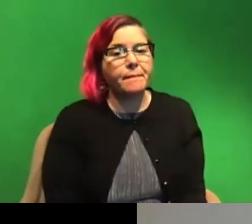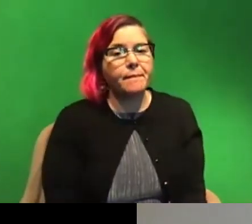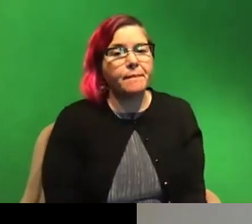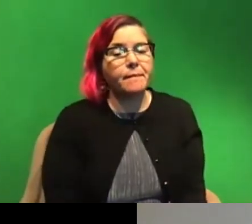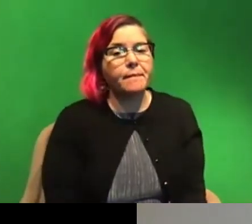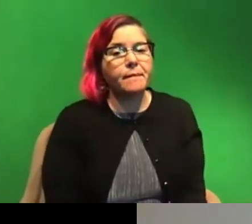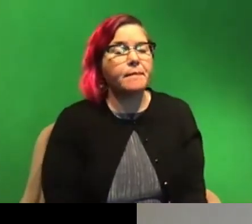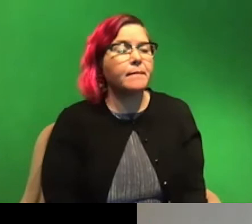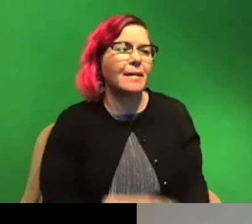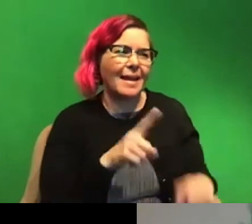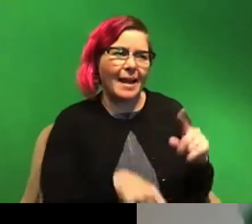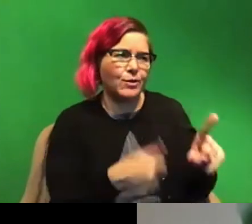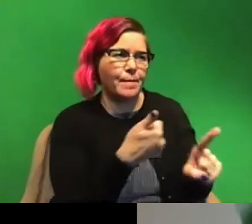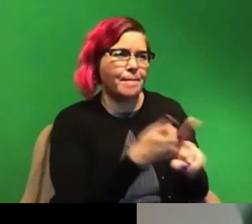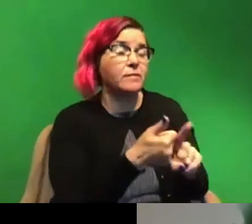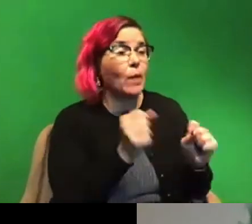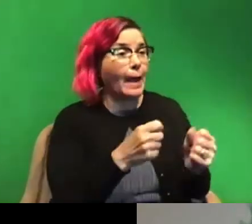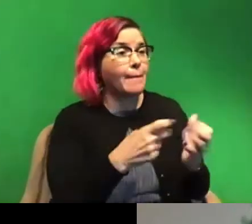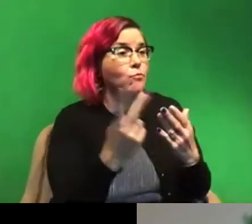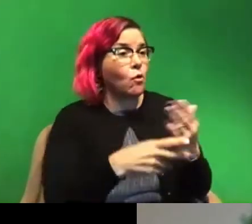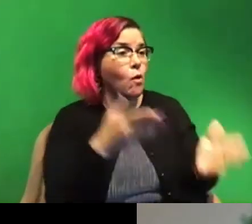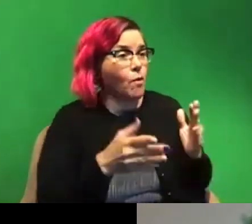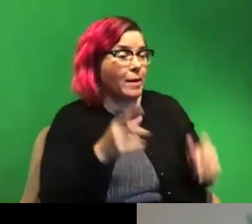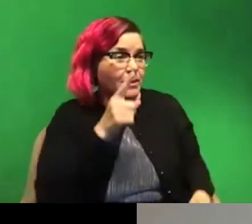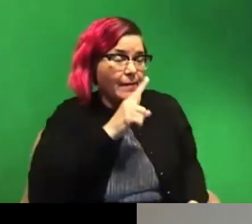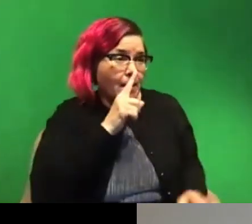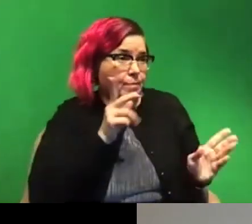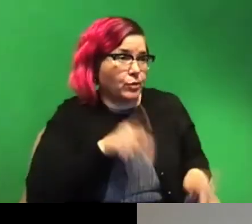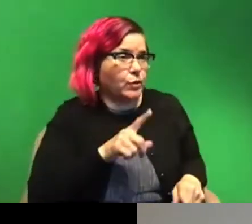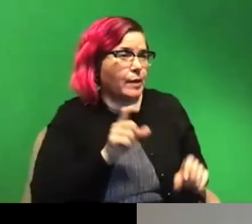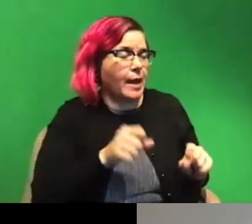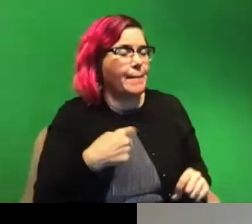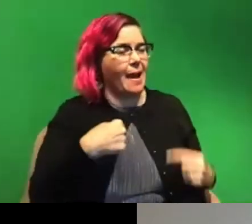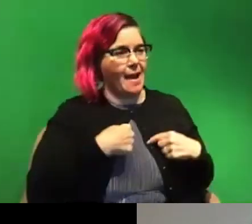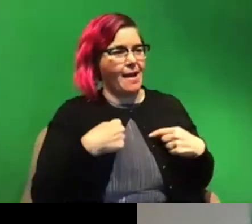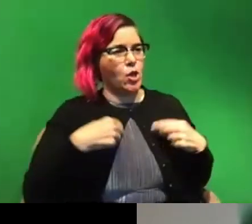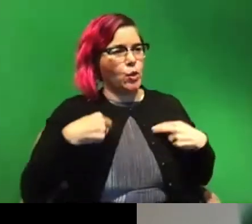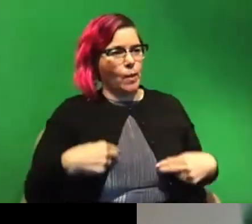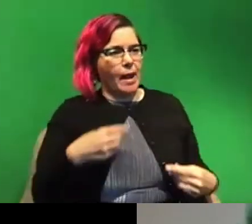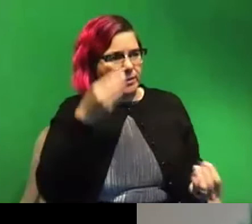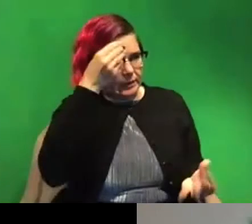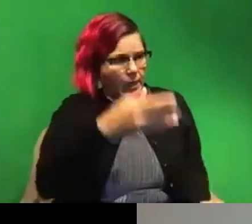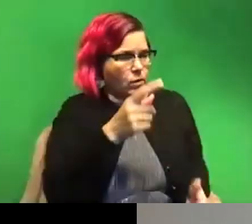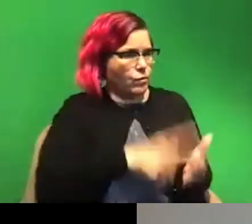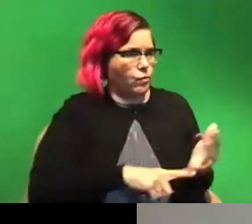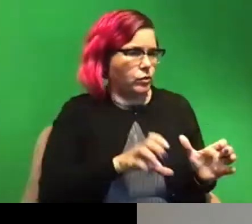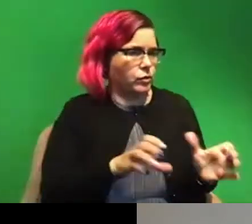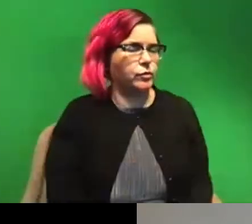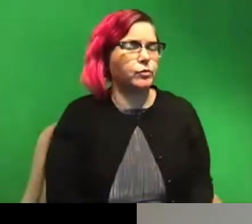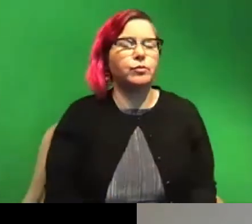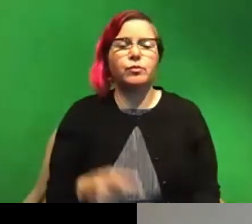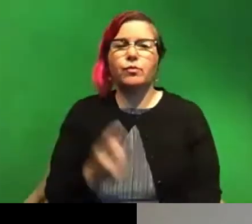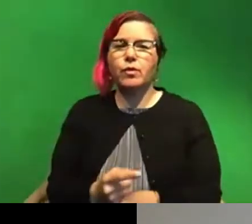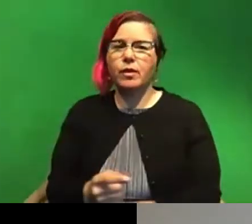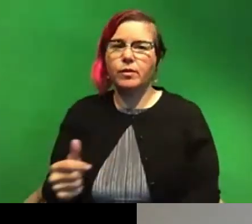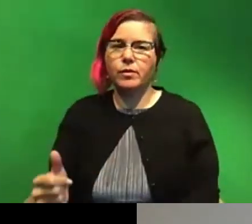it can't do it on its own. You can program a robot to mimic a person, but I would have to tell it to do that. It can't do it on its own. Right. We're not going to end up with this